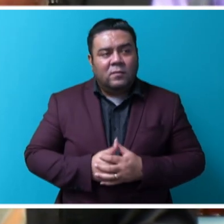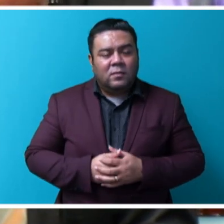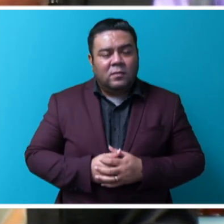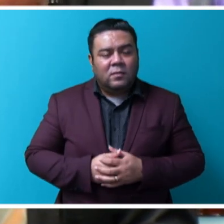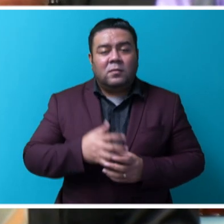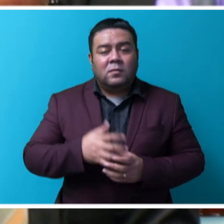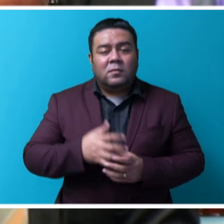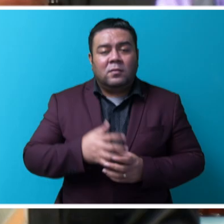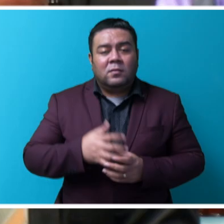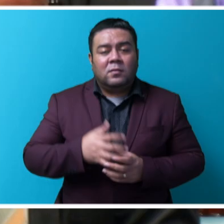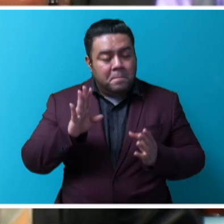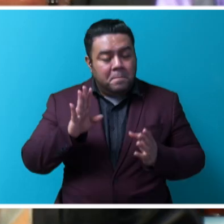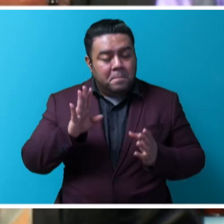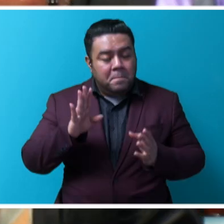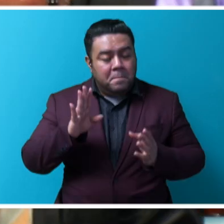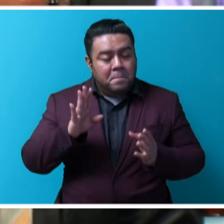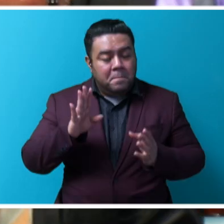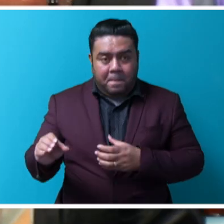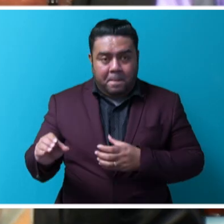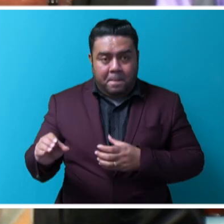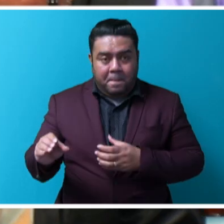the traditional guardians of our ancestral resources.